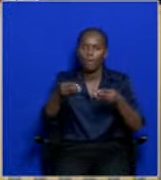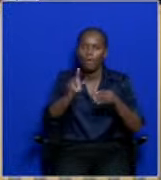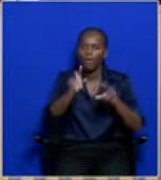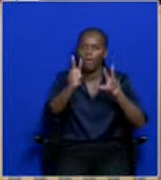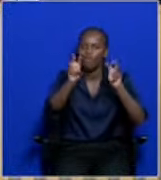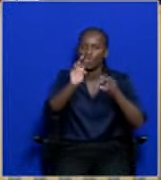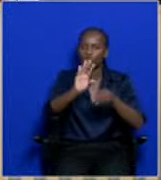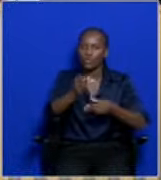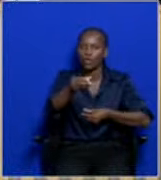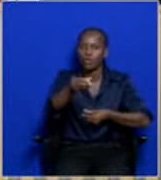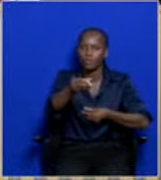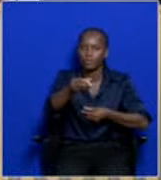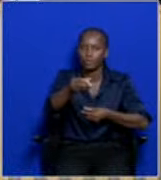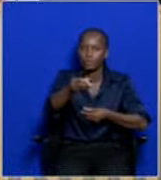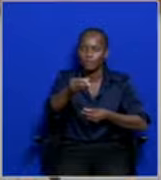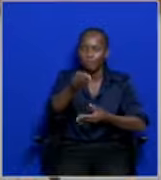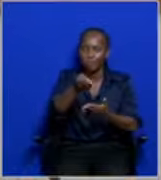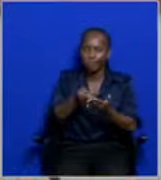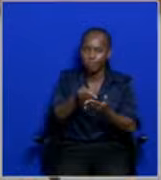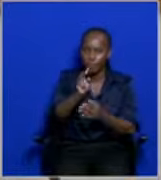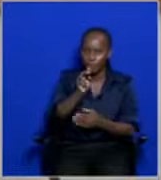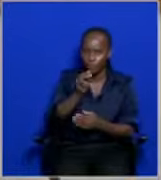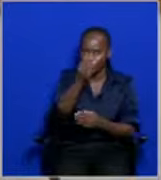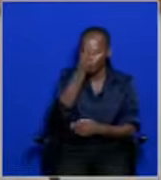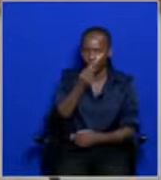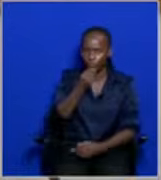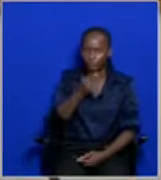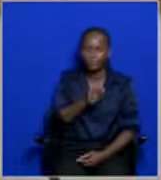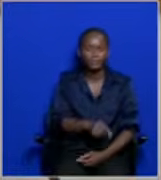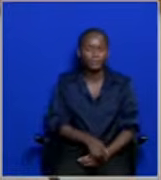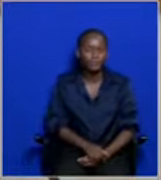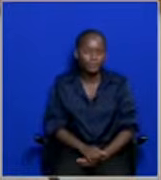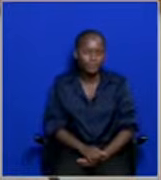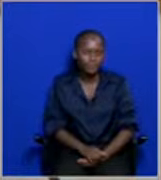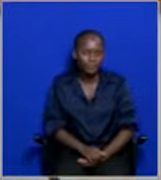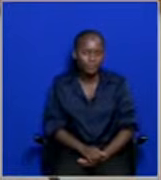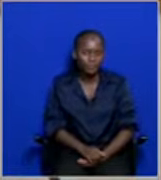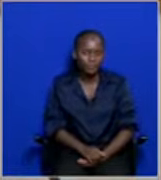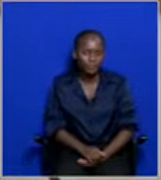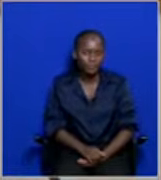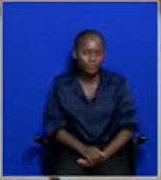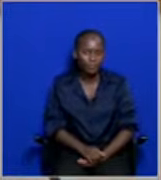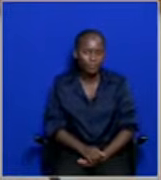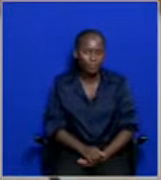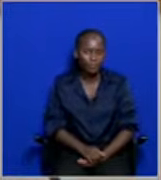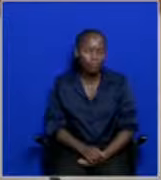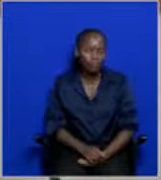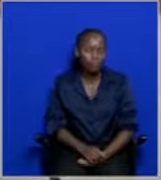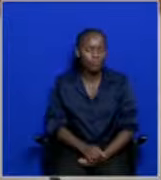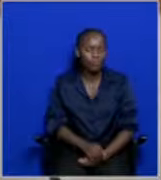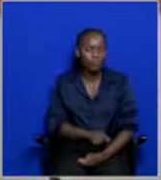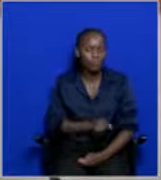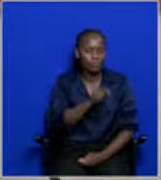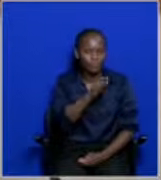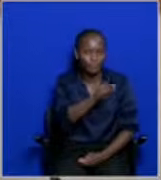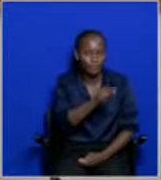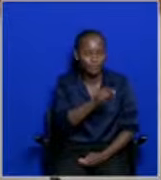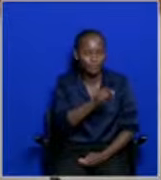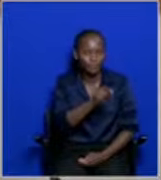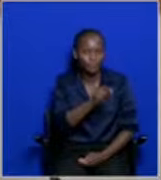the problem of the order in which these are filed in the docket. That document,